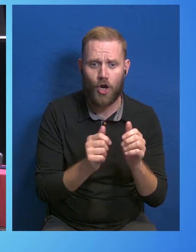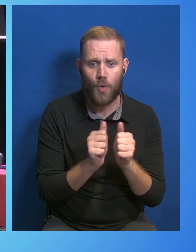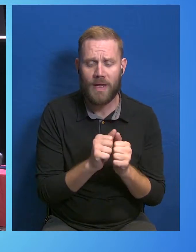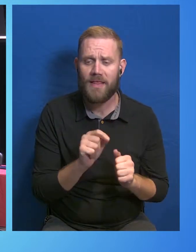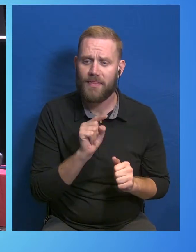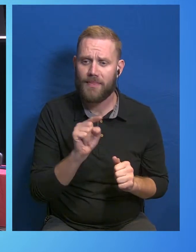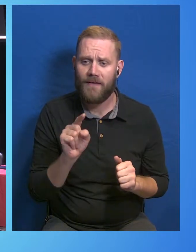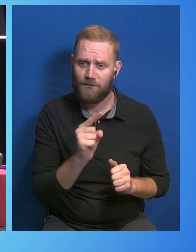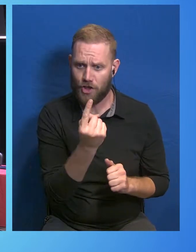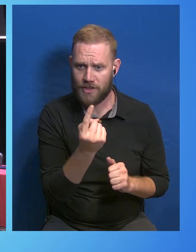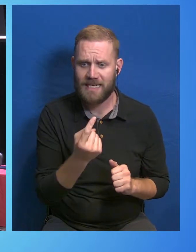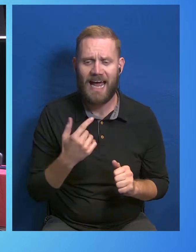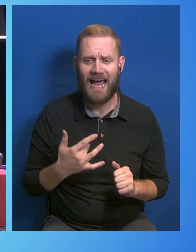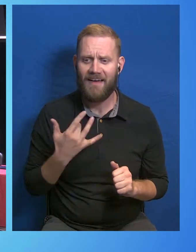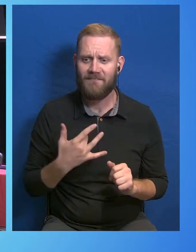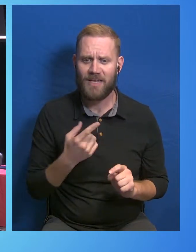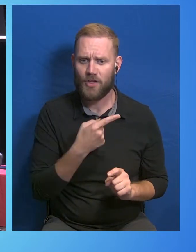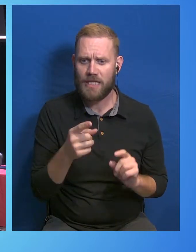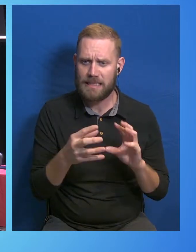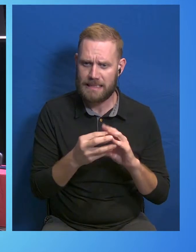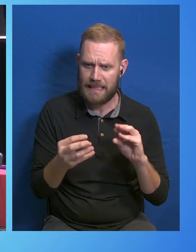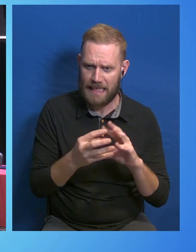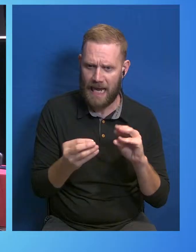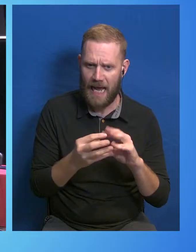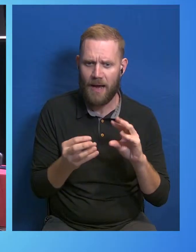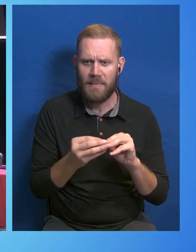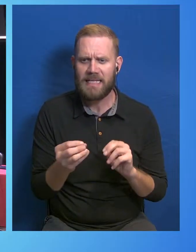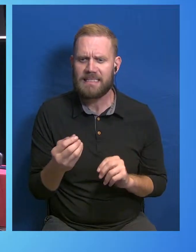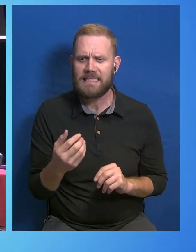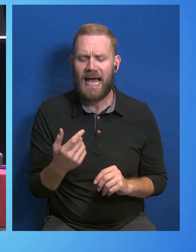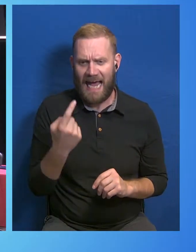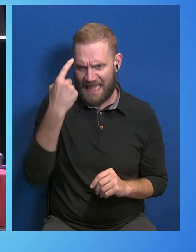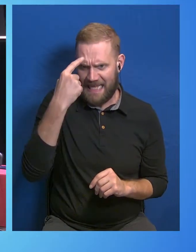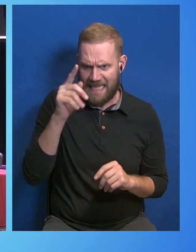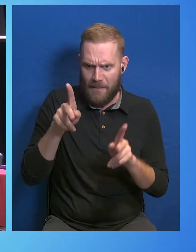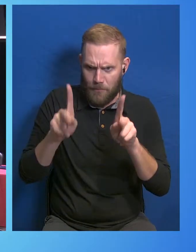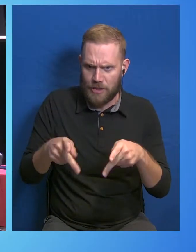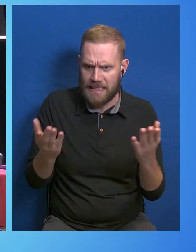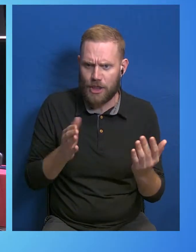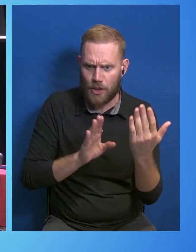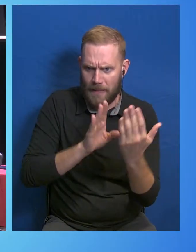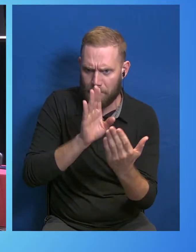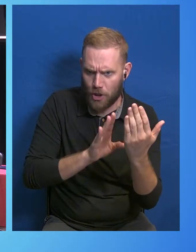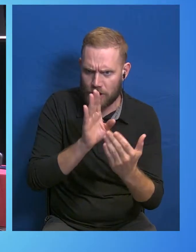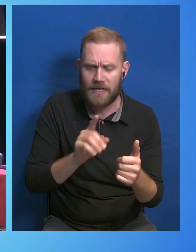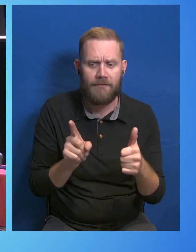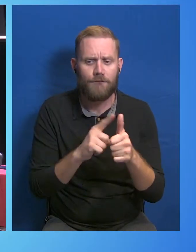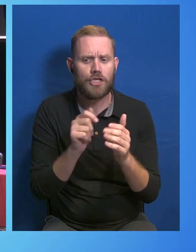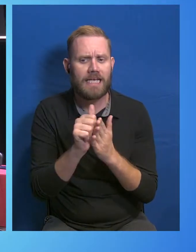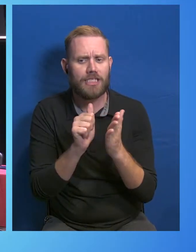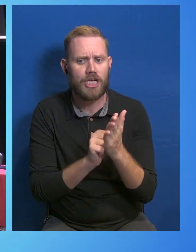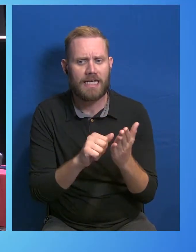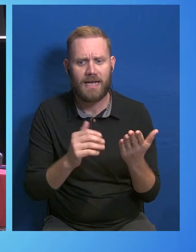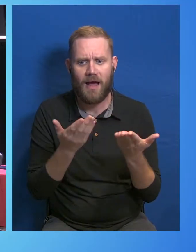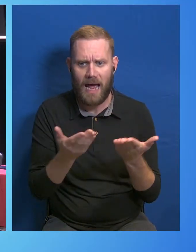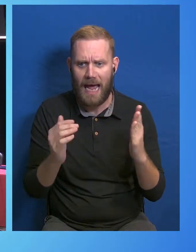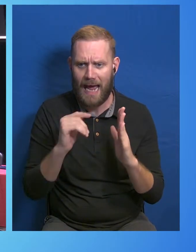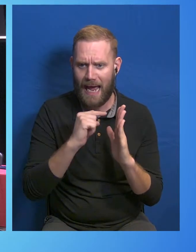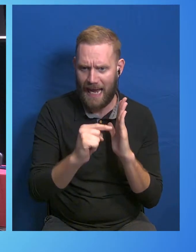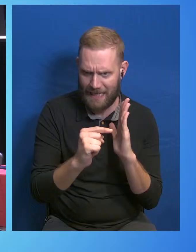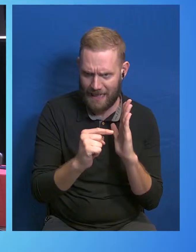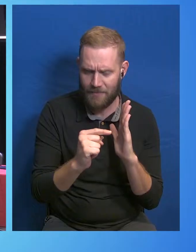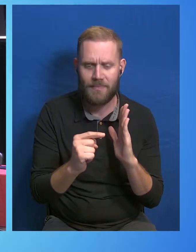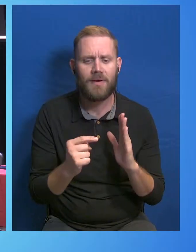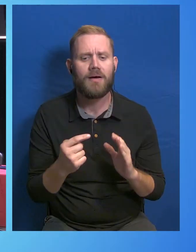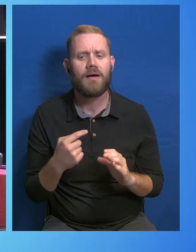some of these comments kind of gave that they are probably in person here. The first agenda item comment